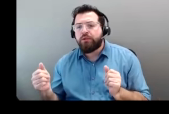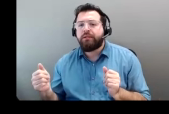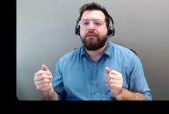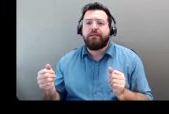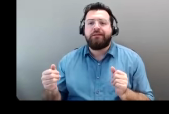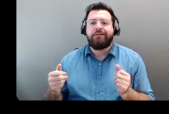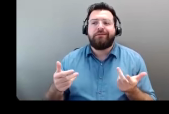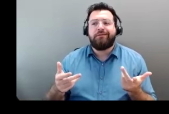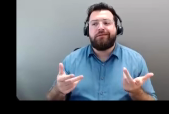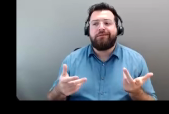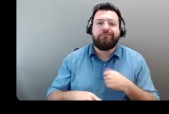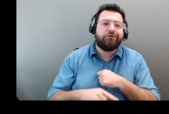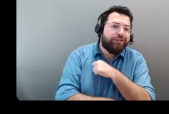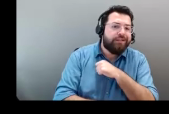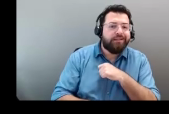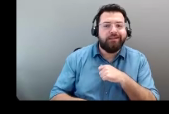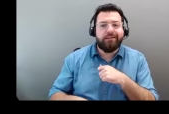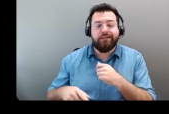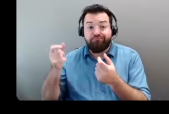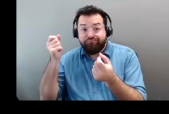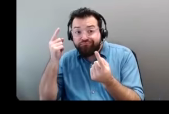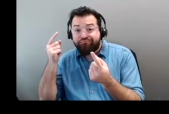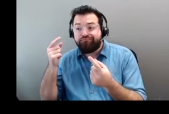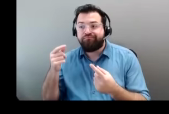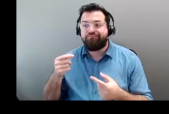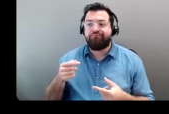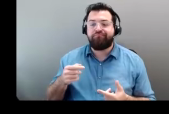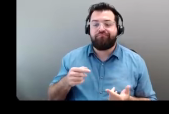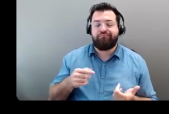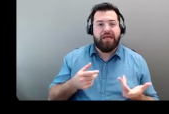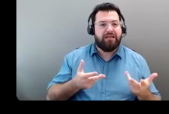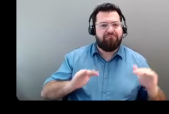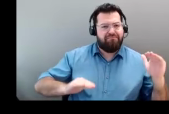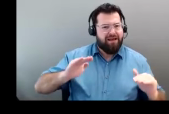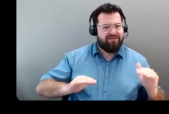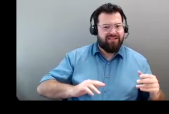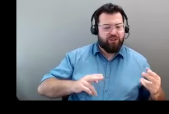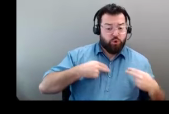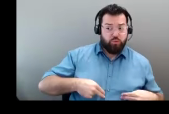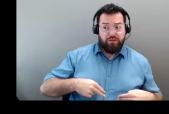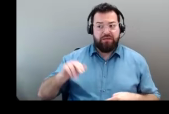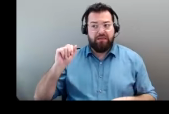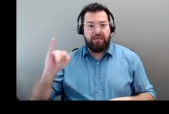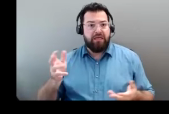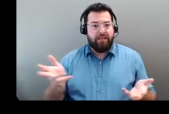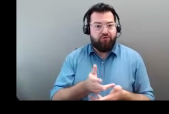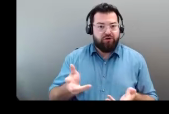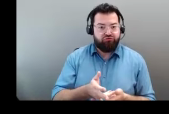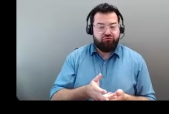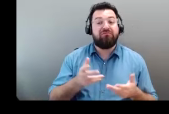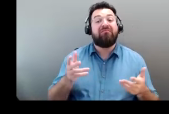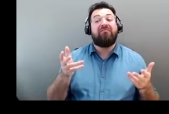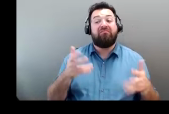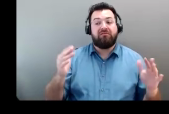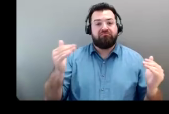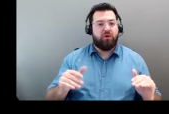like cheating, comprehension, and then balancing human and AI interactions. And then after our conclusion, we're going to open the floor and